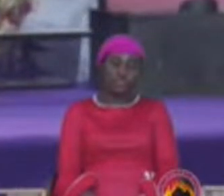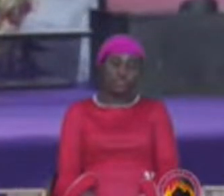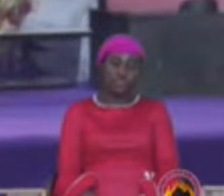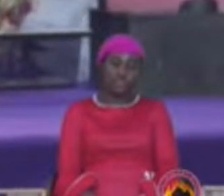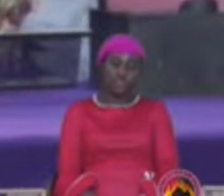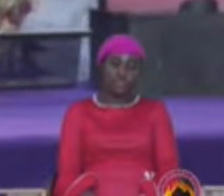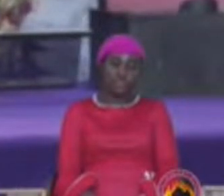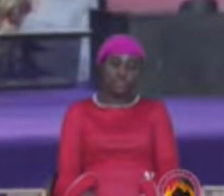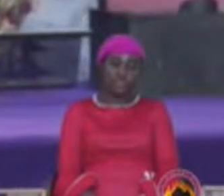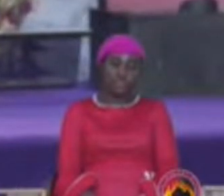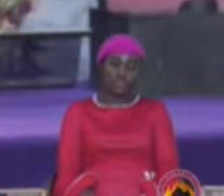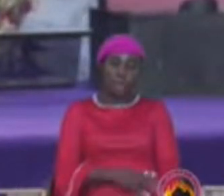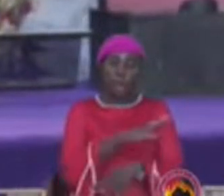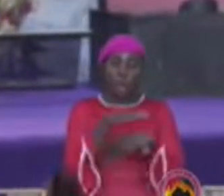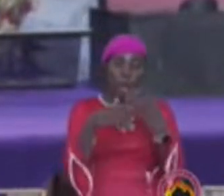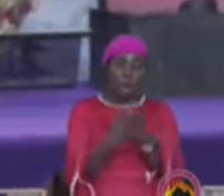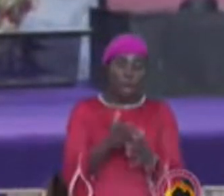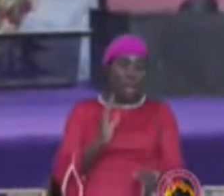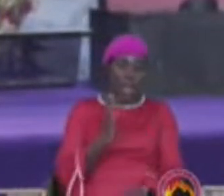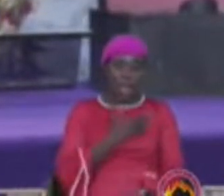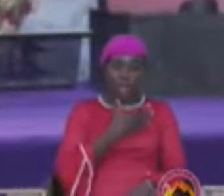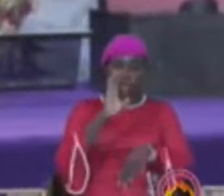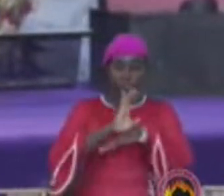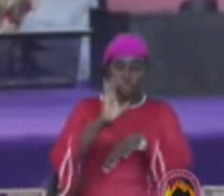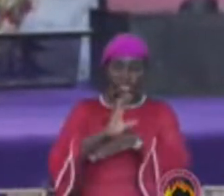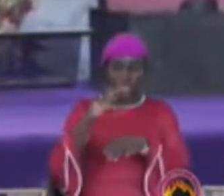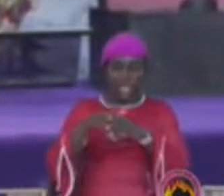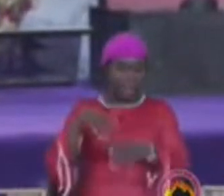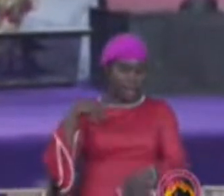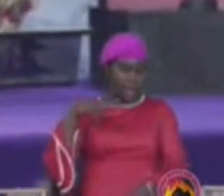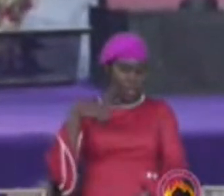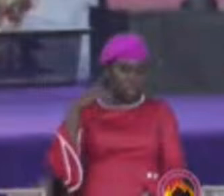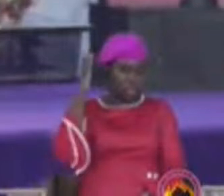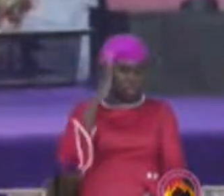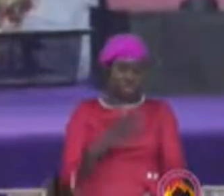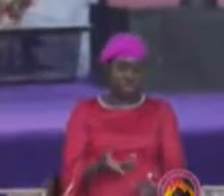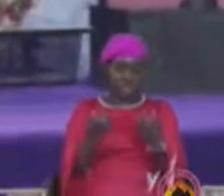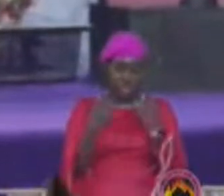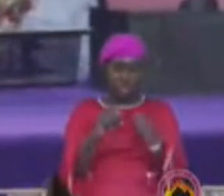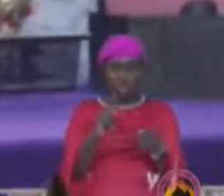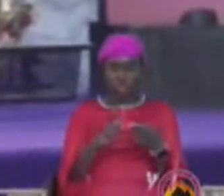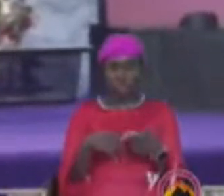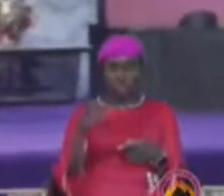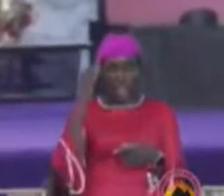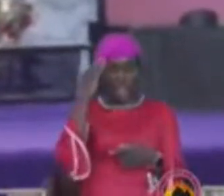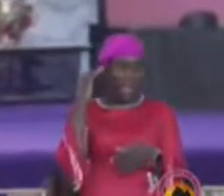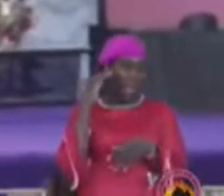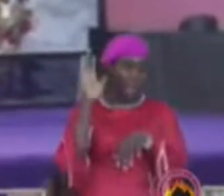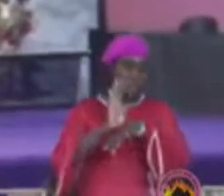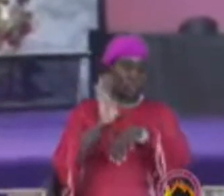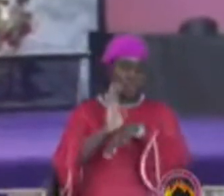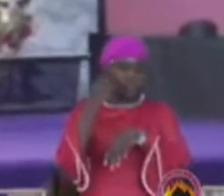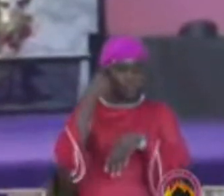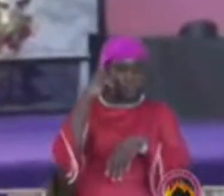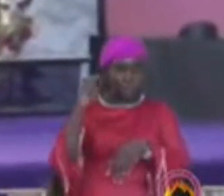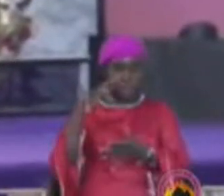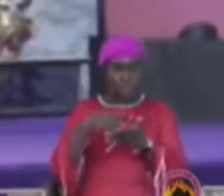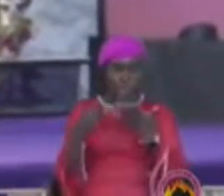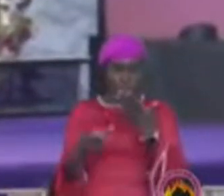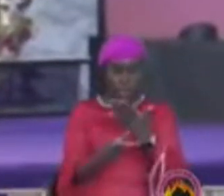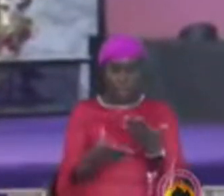at International Headquarters for the programs, while regions outside Lagos should connect to the program